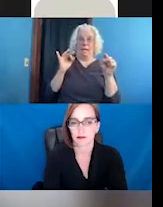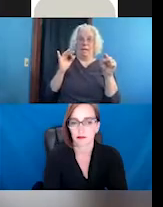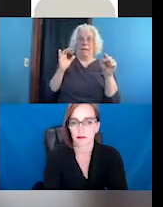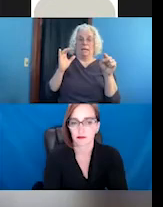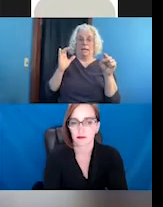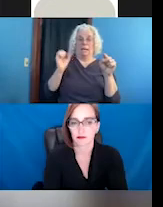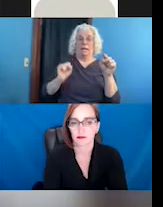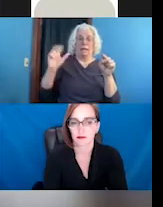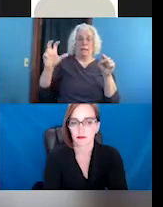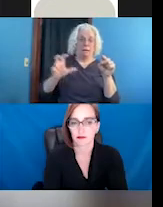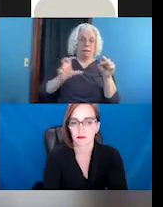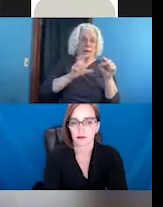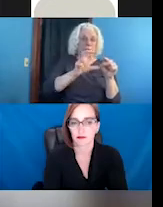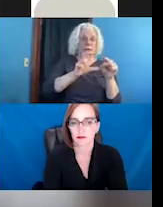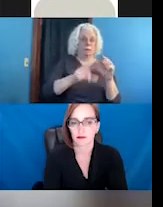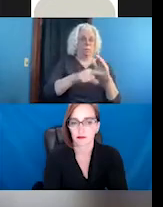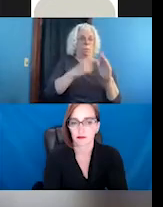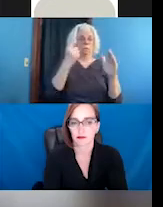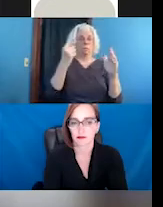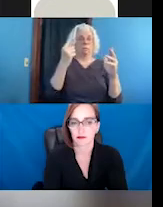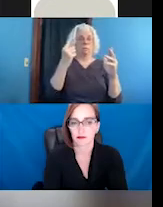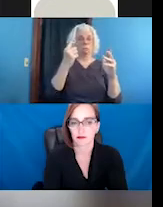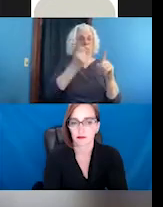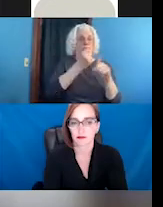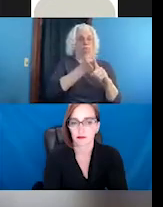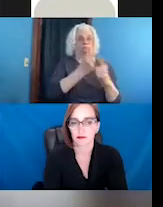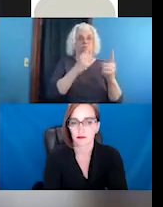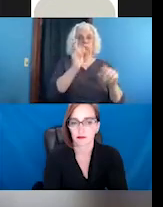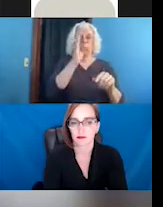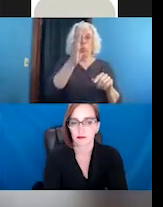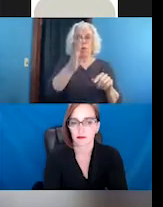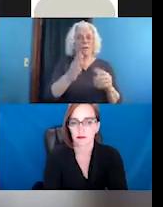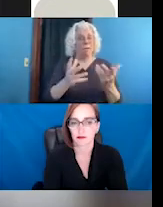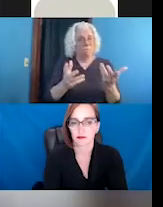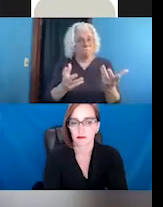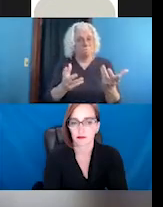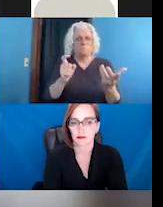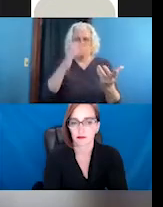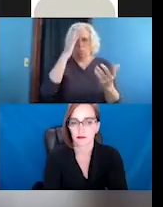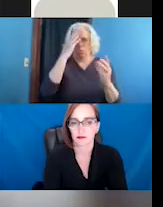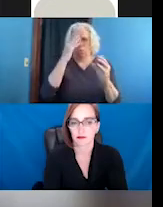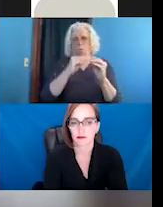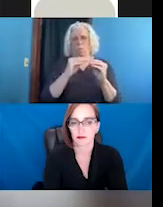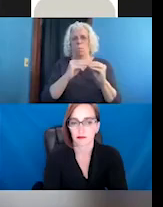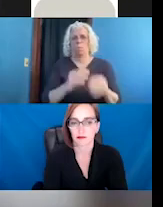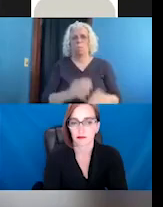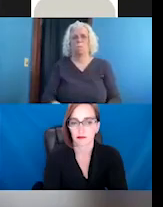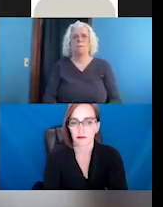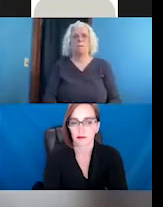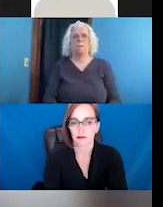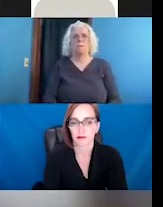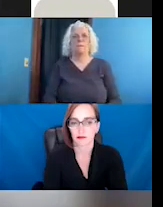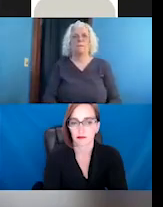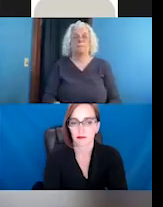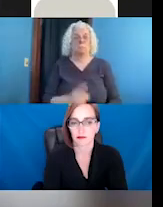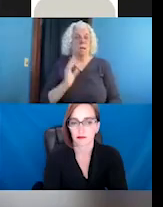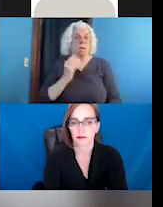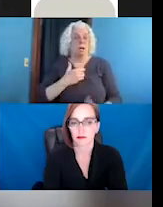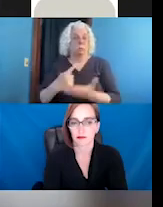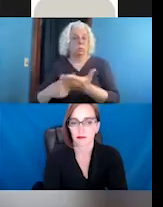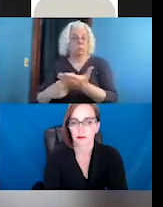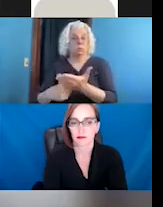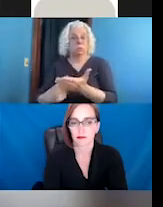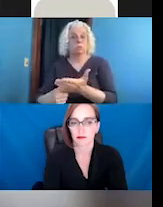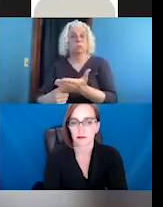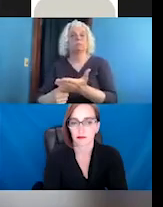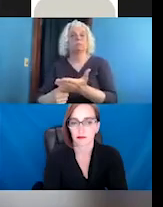a meaningful impact using one-time dollars. But I thought it was a really,